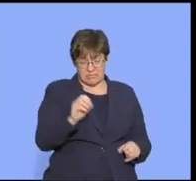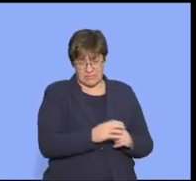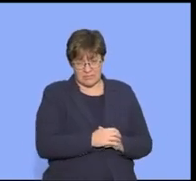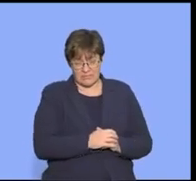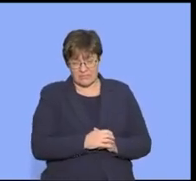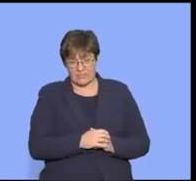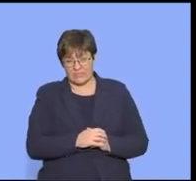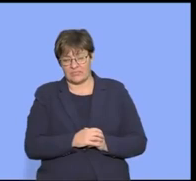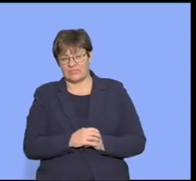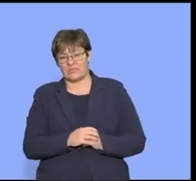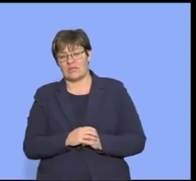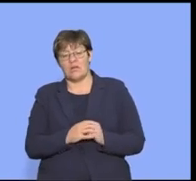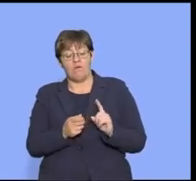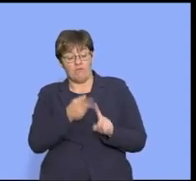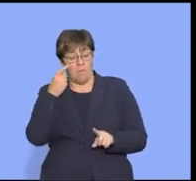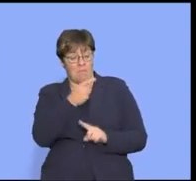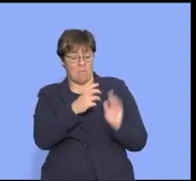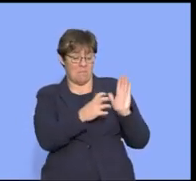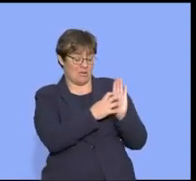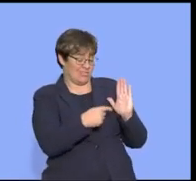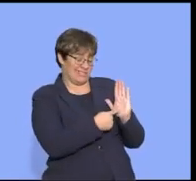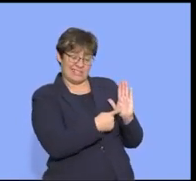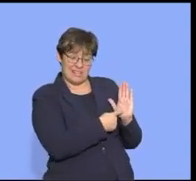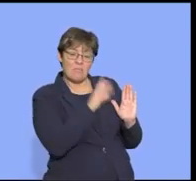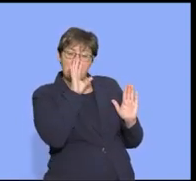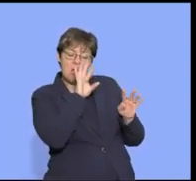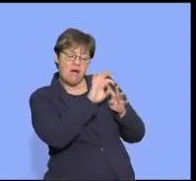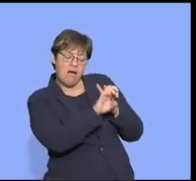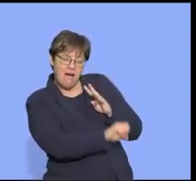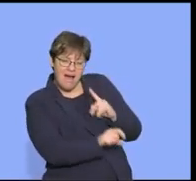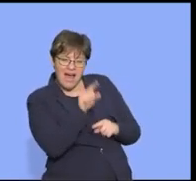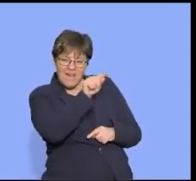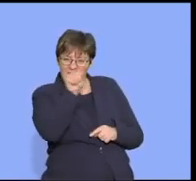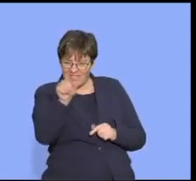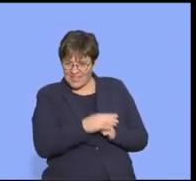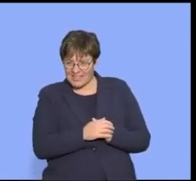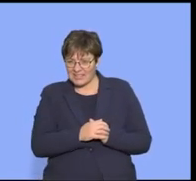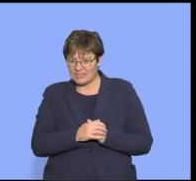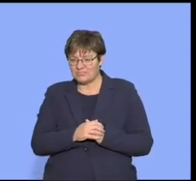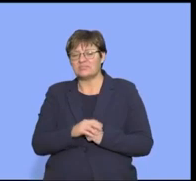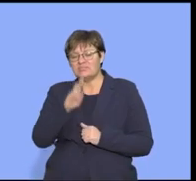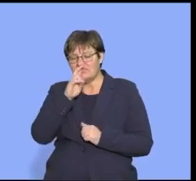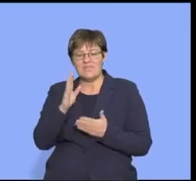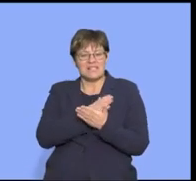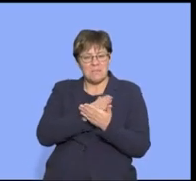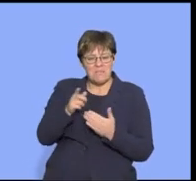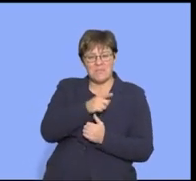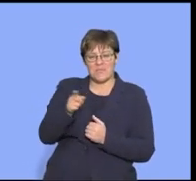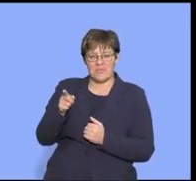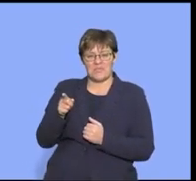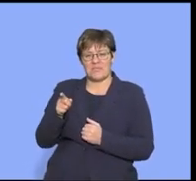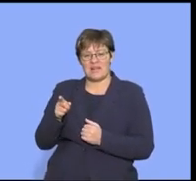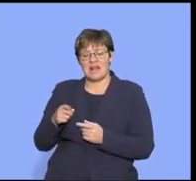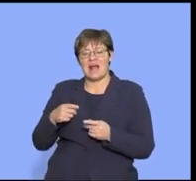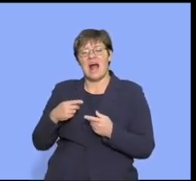dinosaurs developed, and I'm sure from this picture you recognize some of them. You might even have had some of